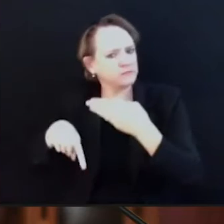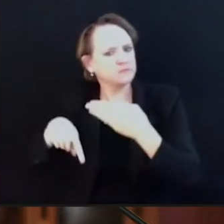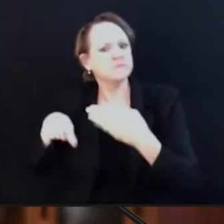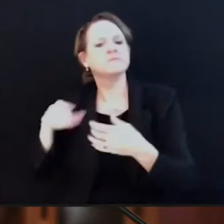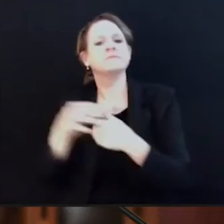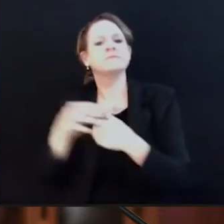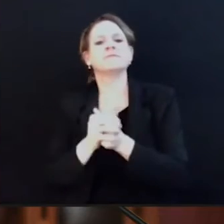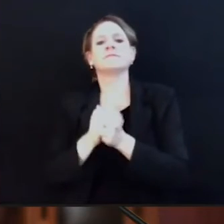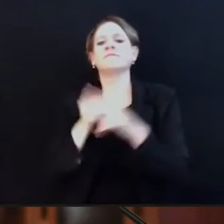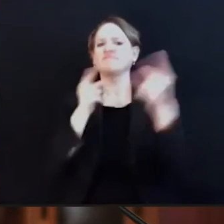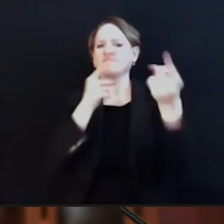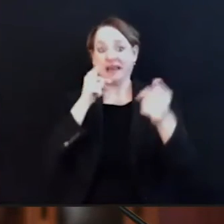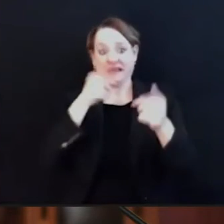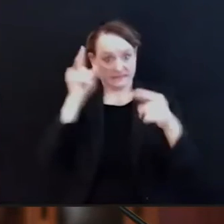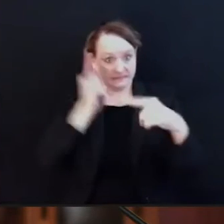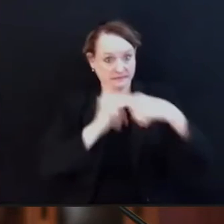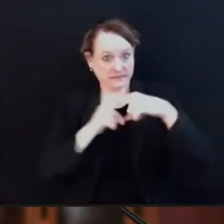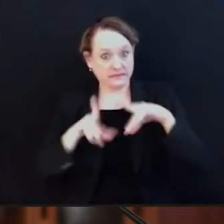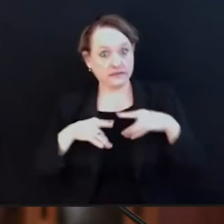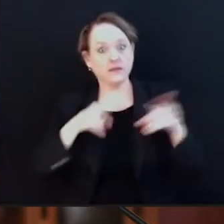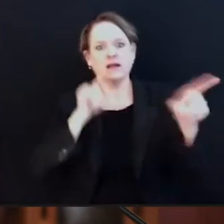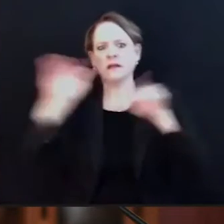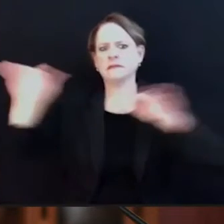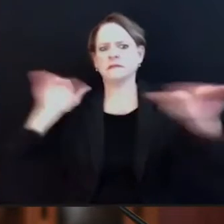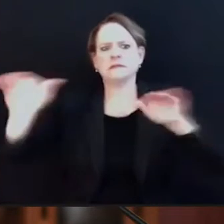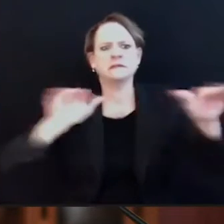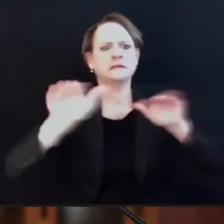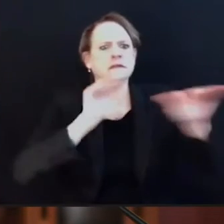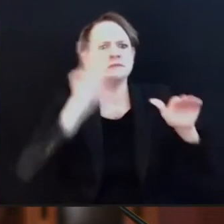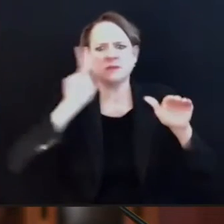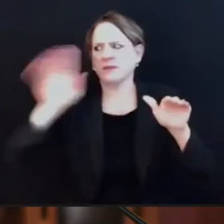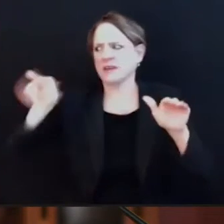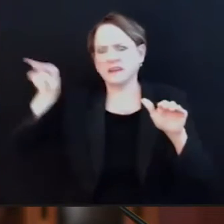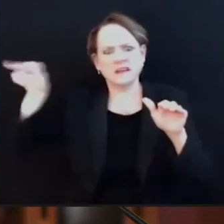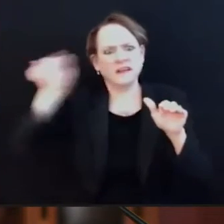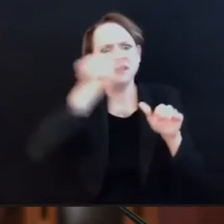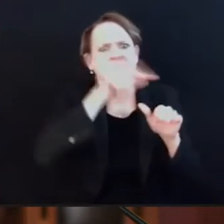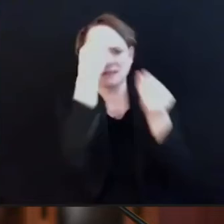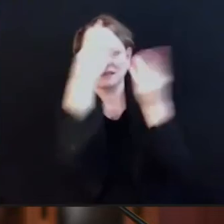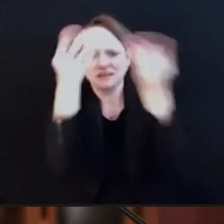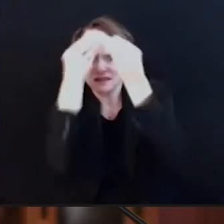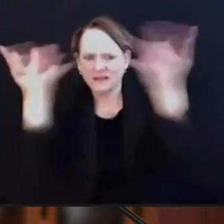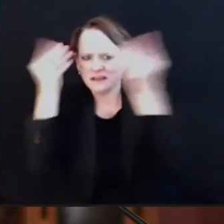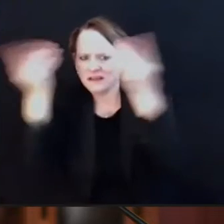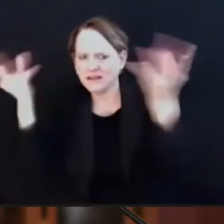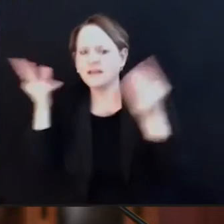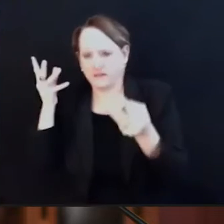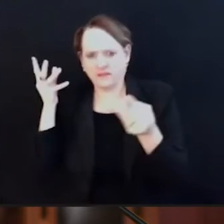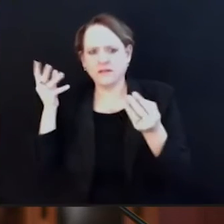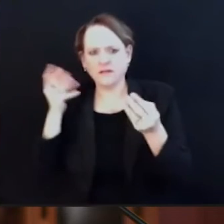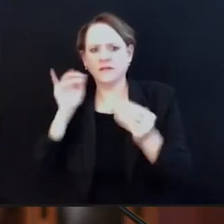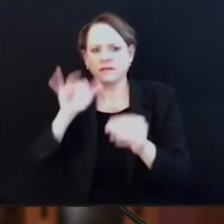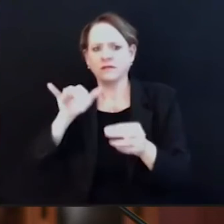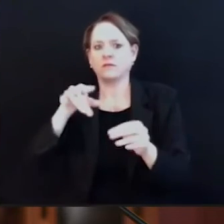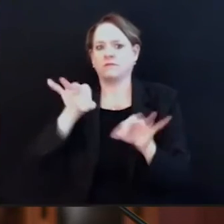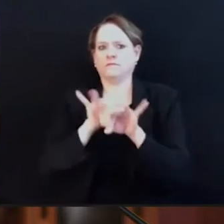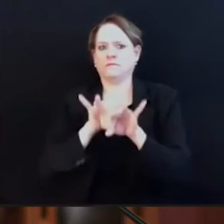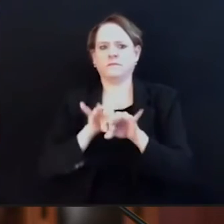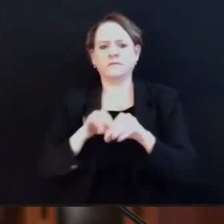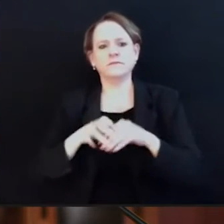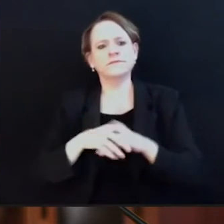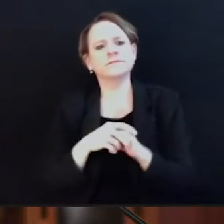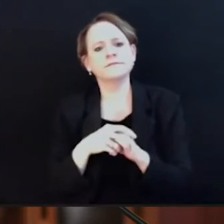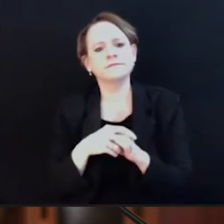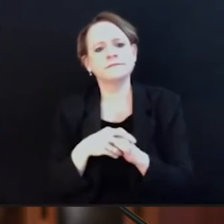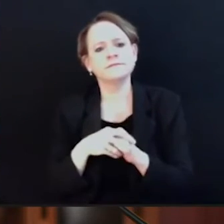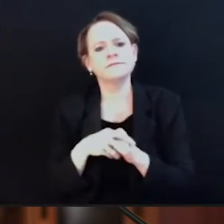and to quarantine. This is going to get worse before it gets better, which is why we all need to